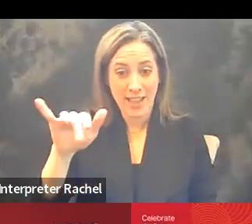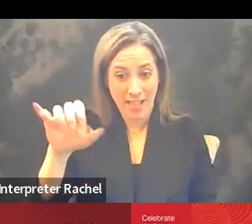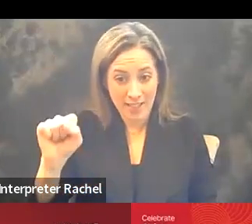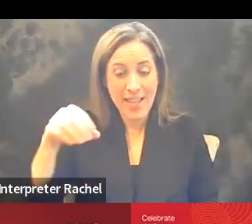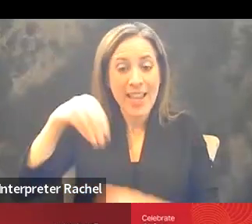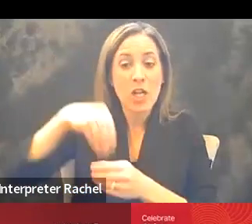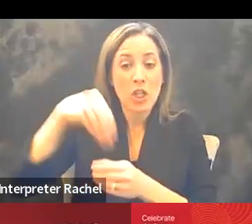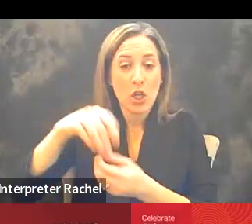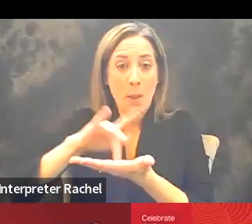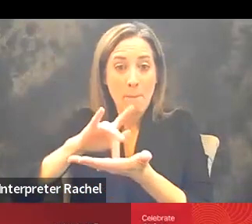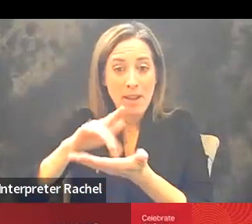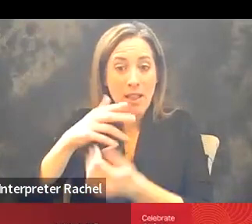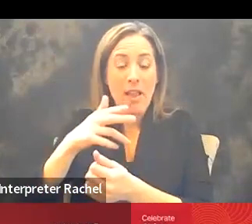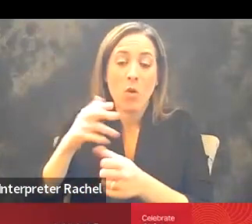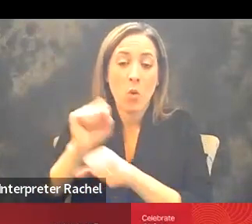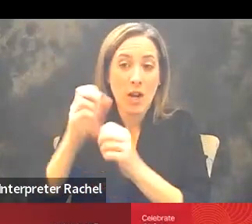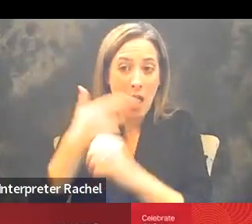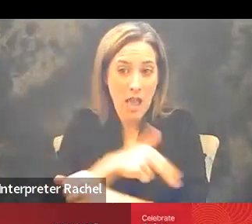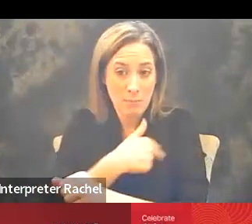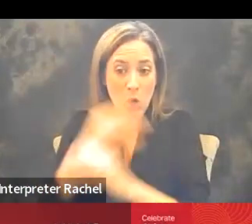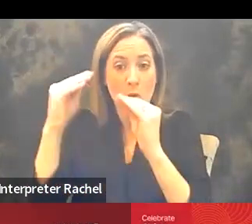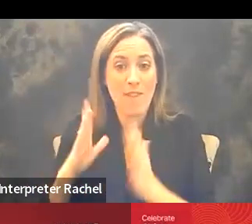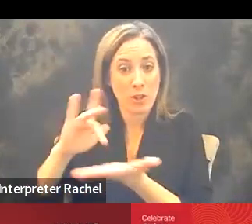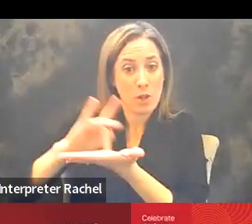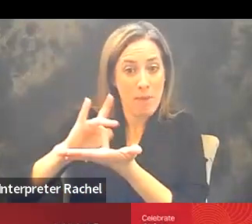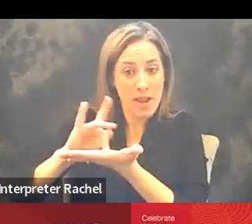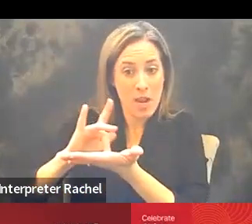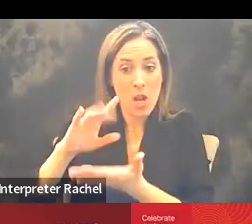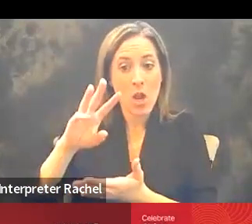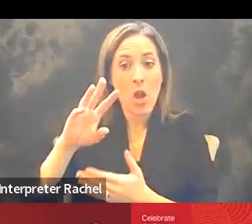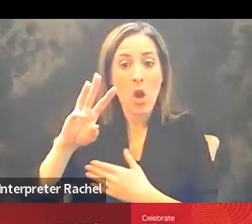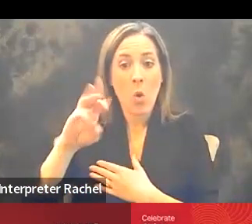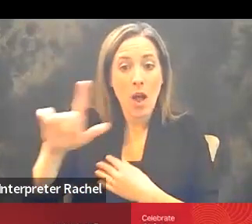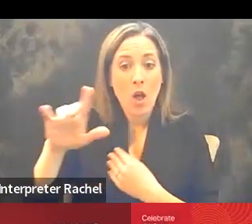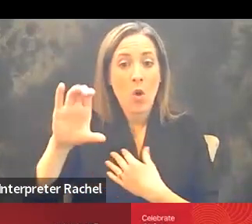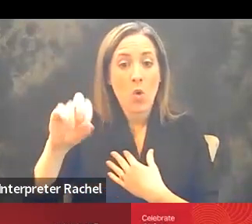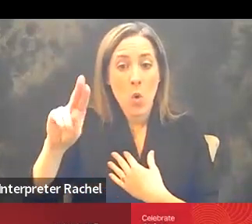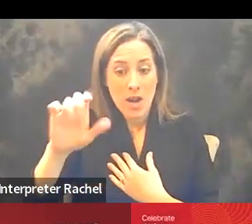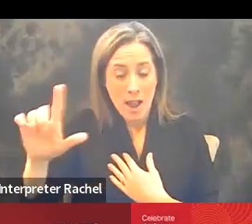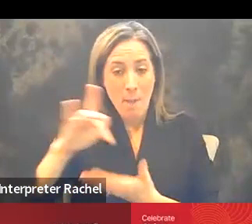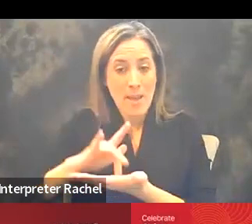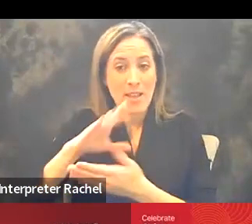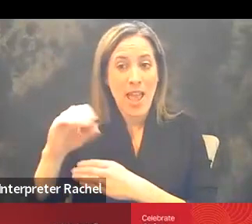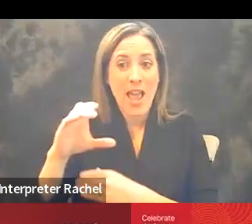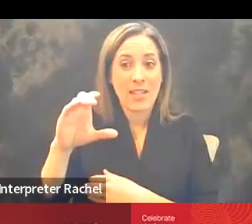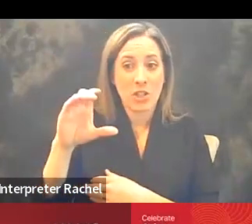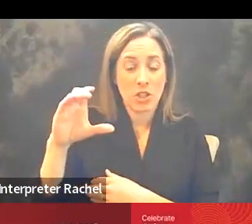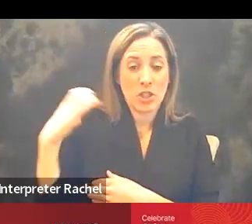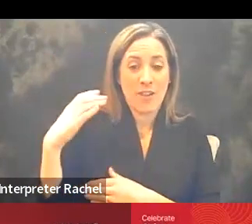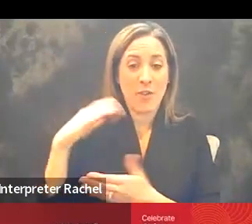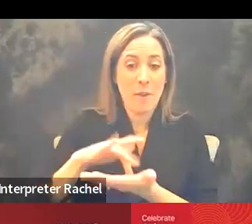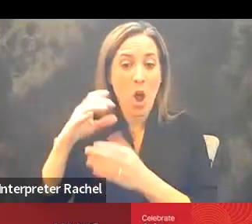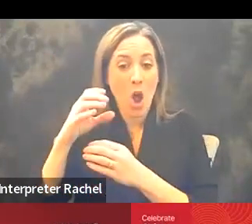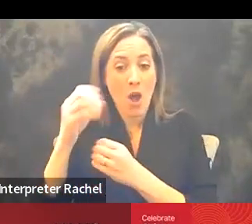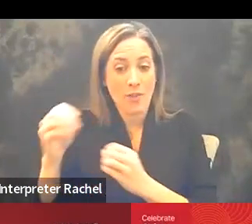internal medicine hospitalist and assistant professor of medicine at Weill Cornell Medicine and chief medical officer at Critica,